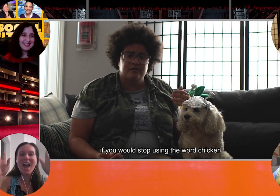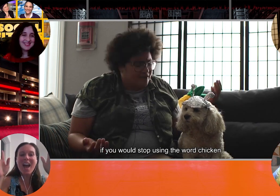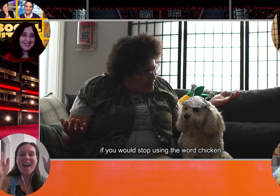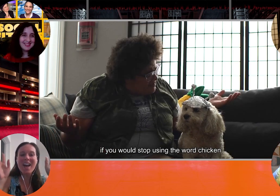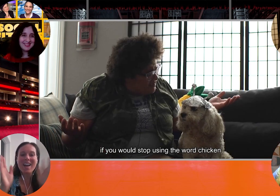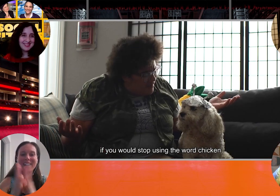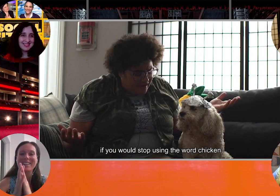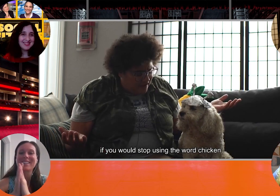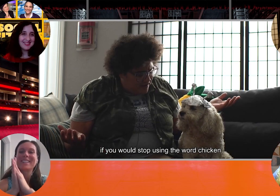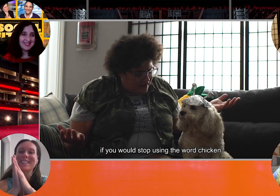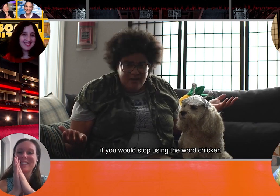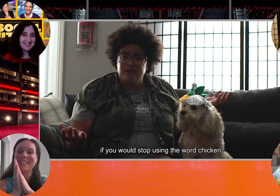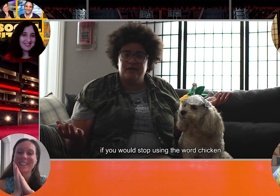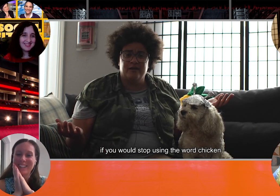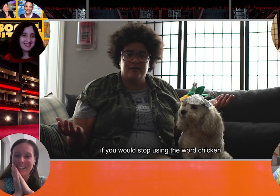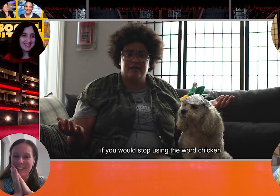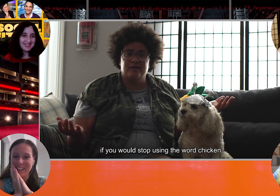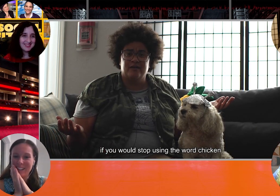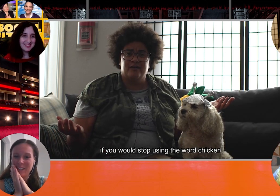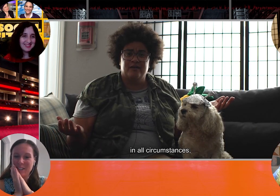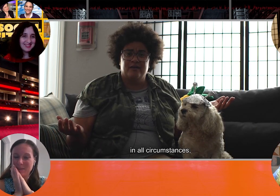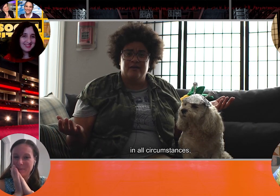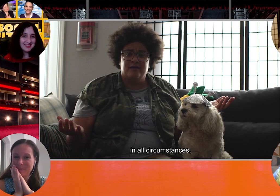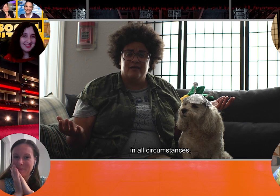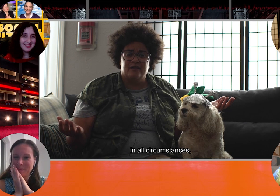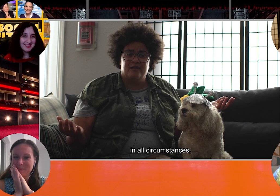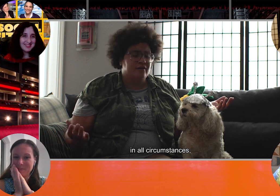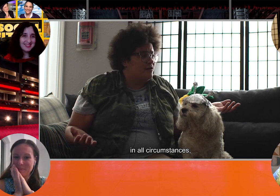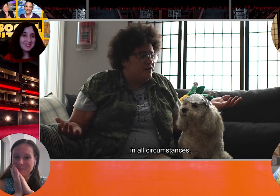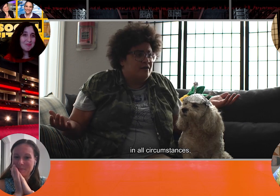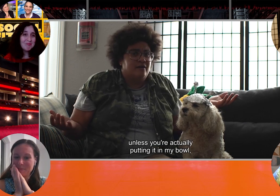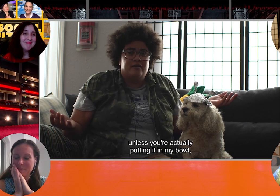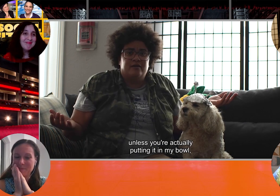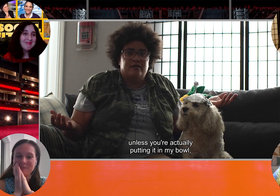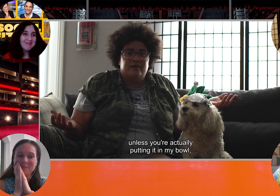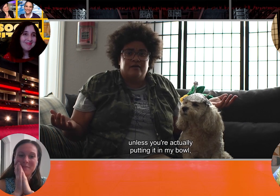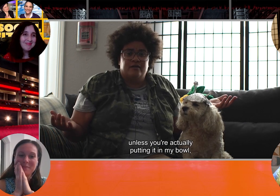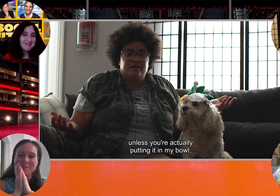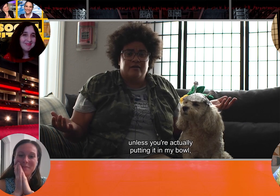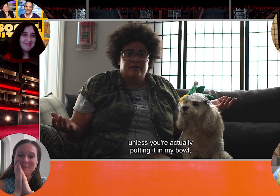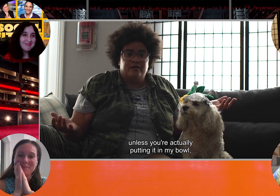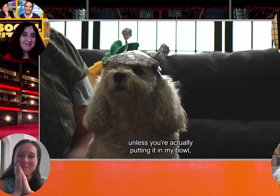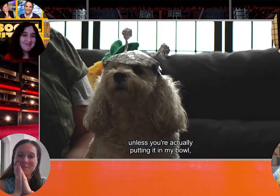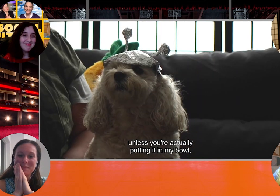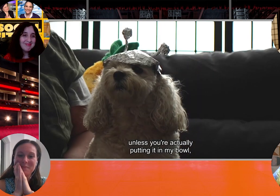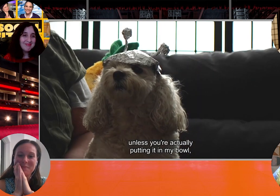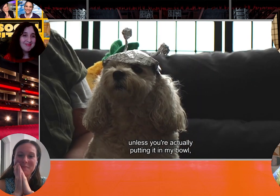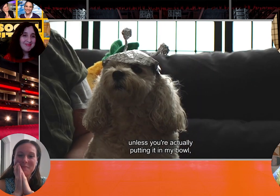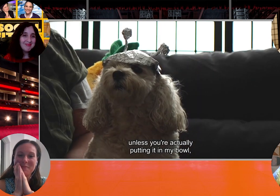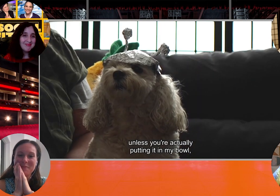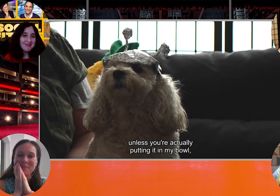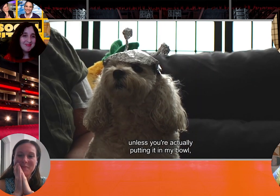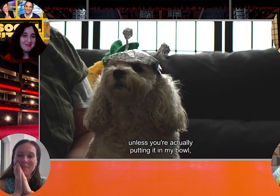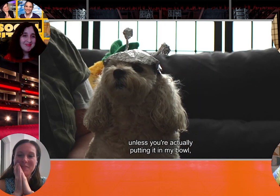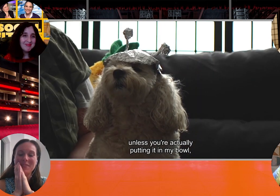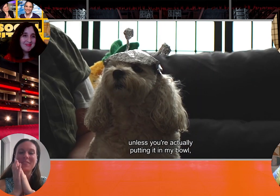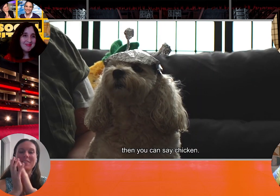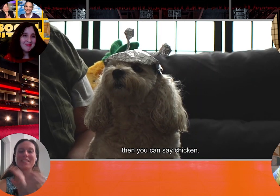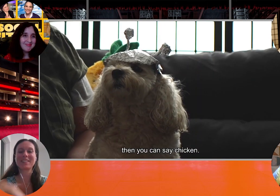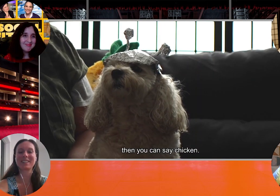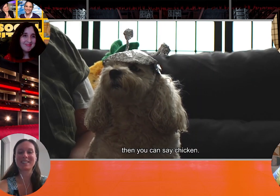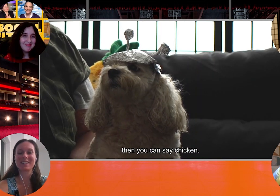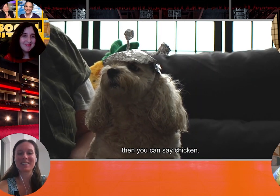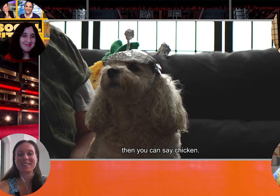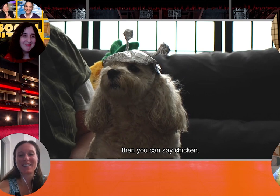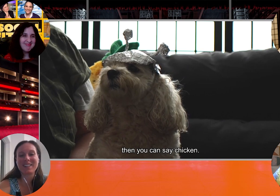you would stop using the word chicken in all circumstances unless you're actually putting it in my bowl.